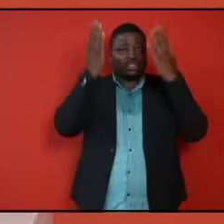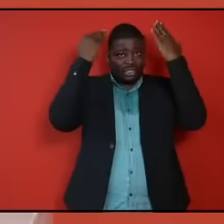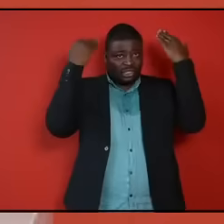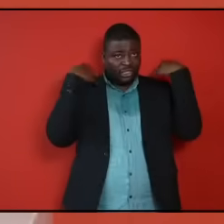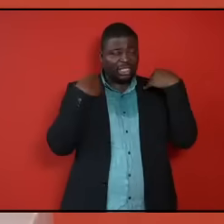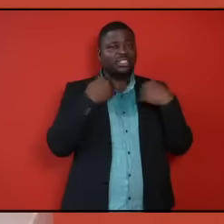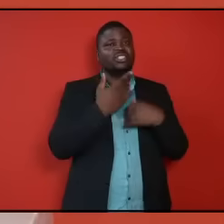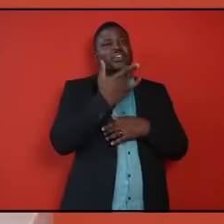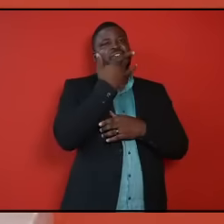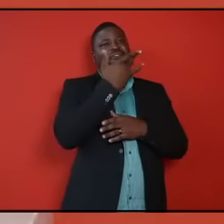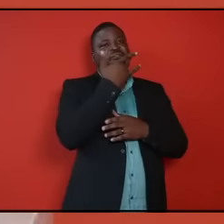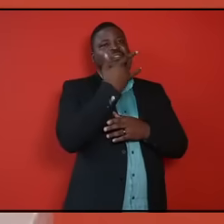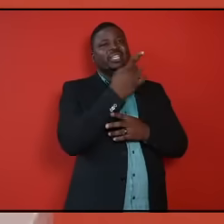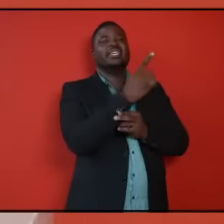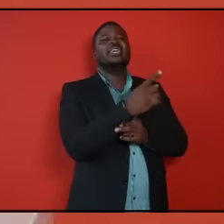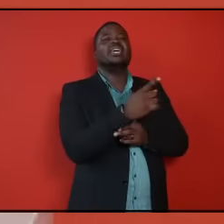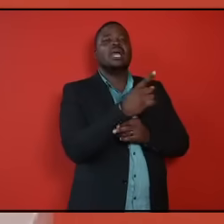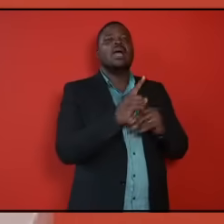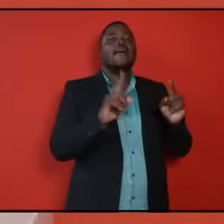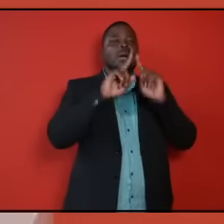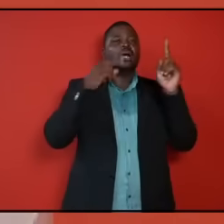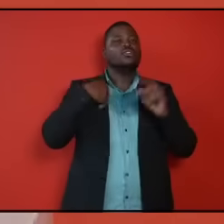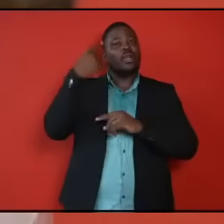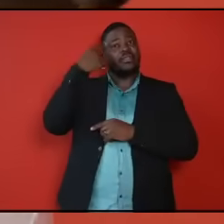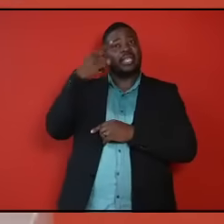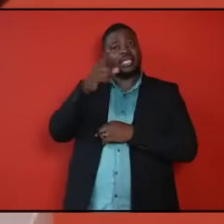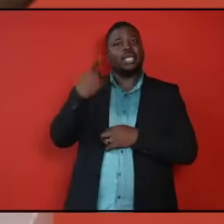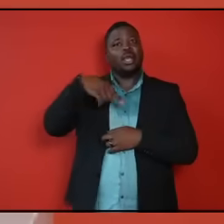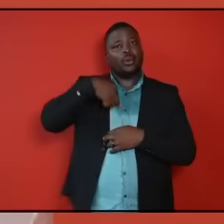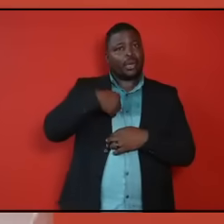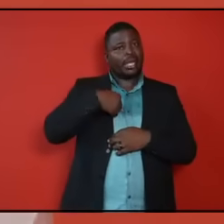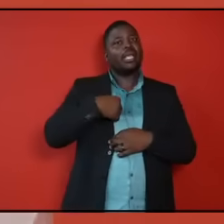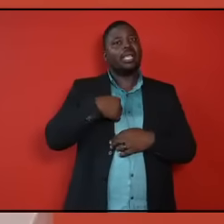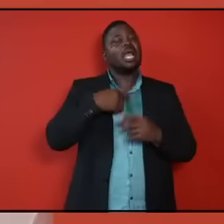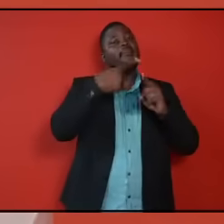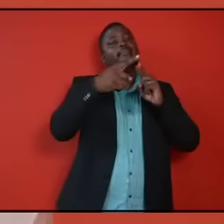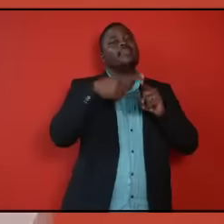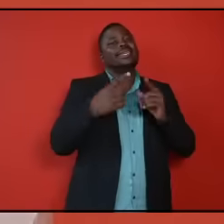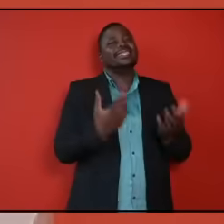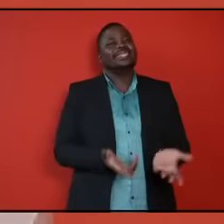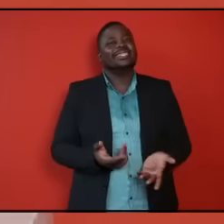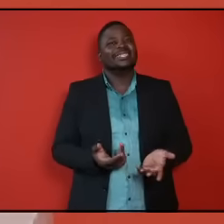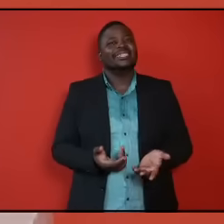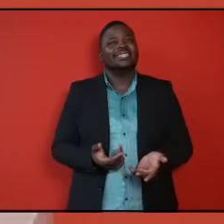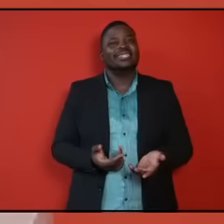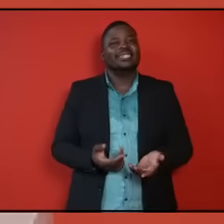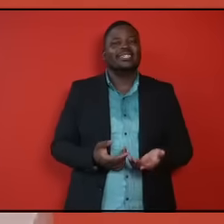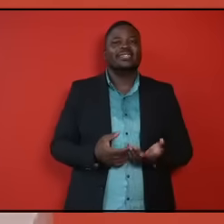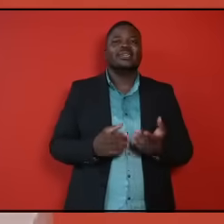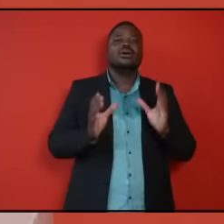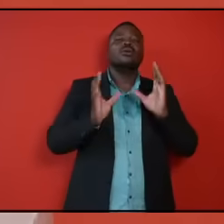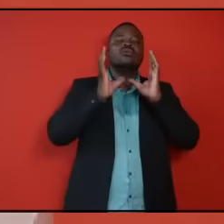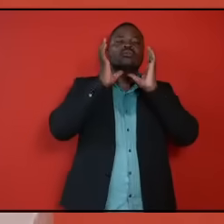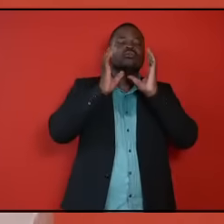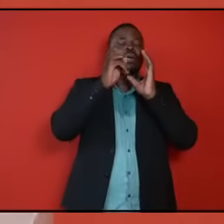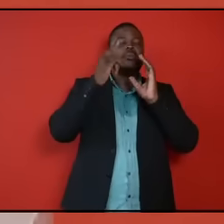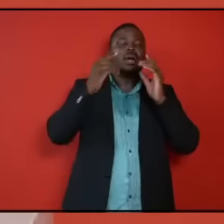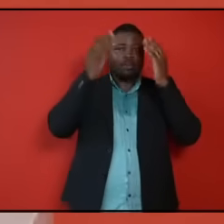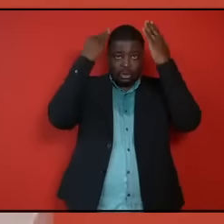of the magistrate, you all think we are taking chances. I'm giving you this example, where a magistrate just says 20 soup